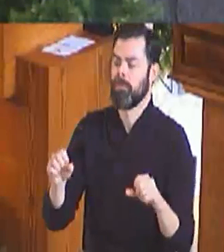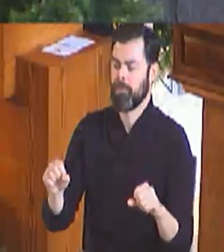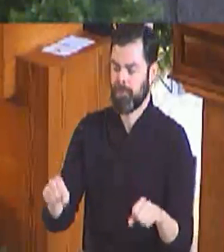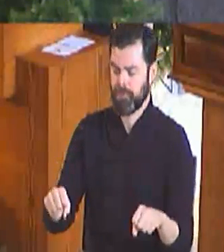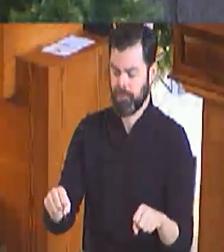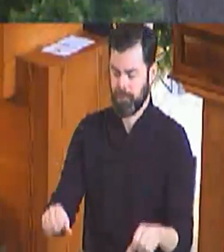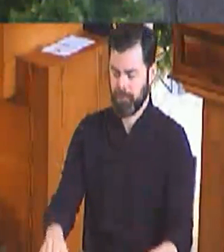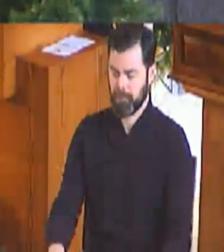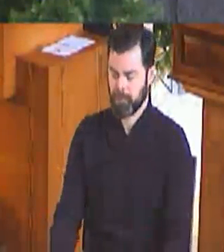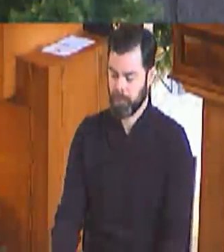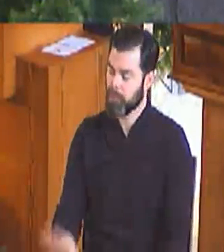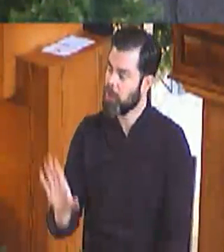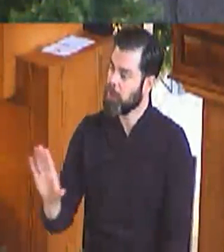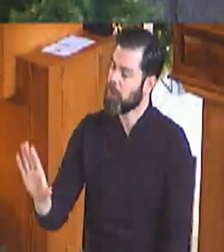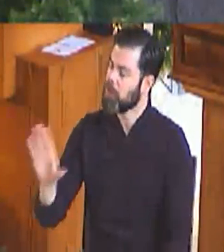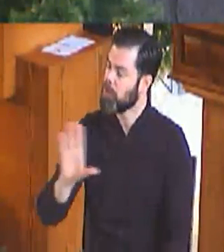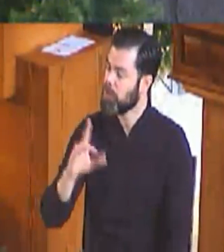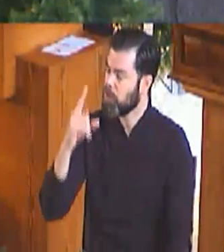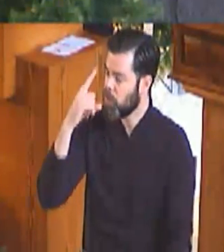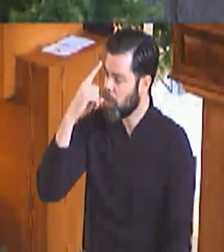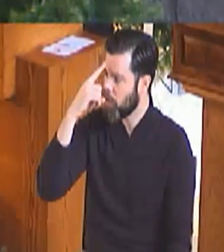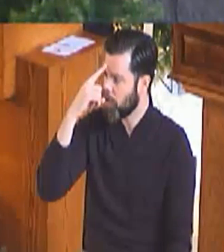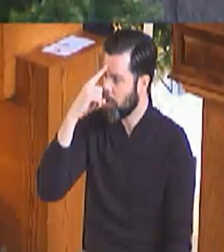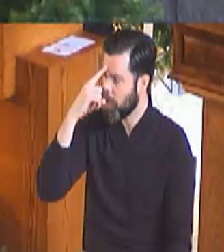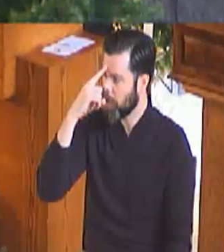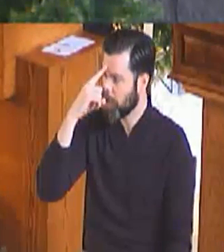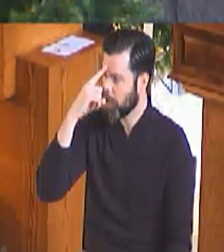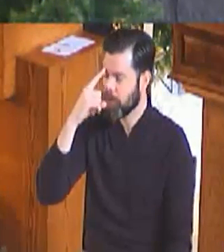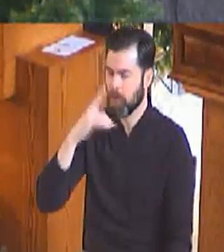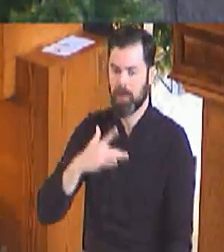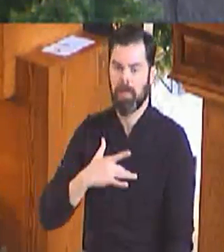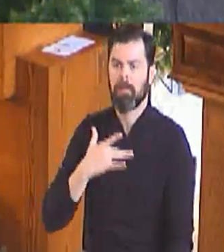and allow your mind to grow peaceful.